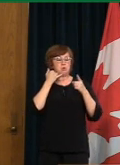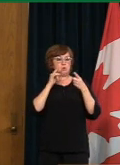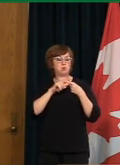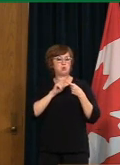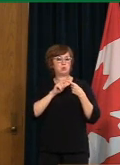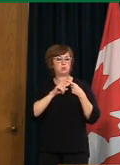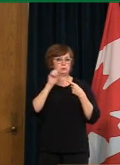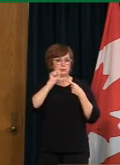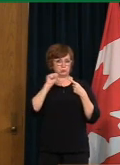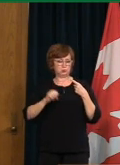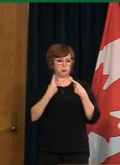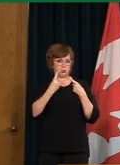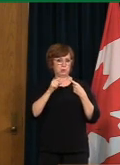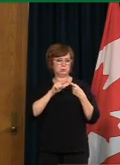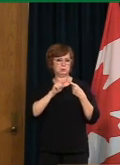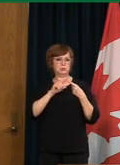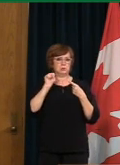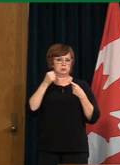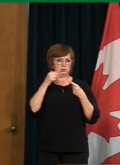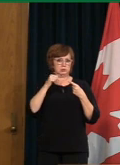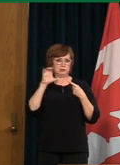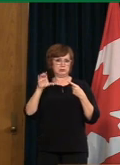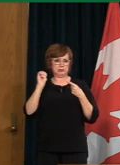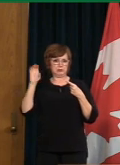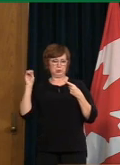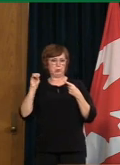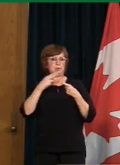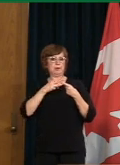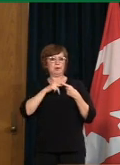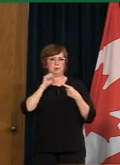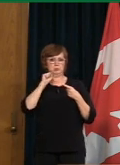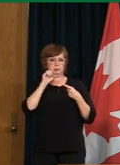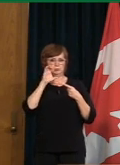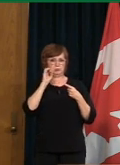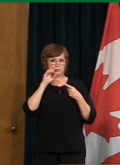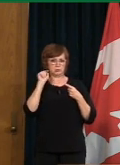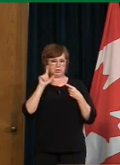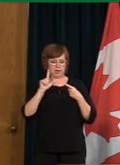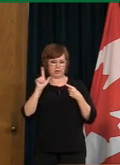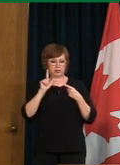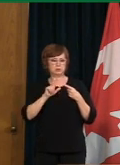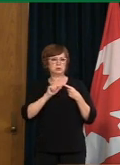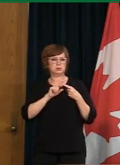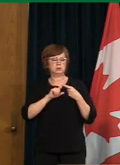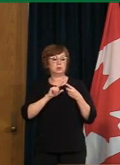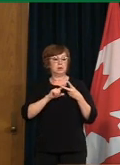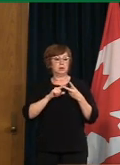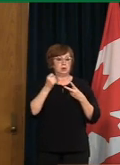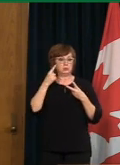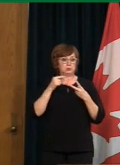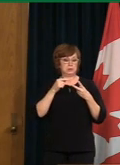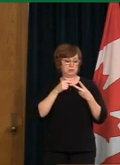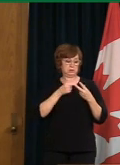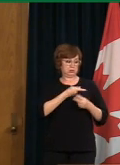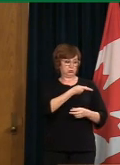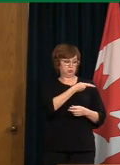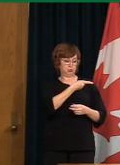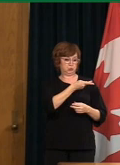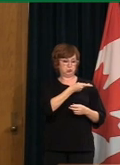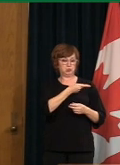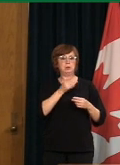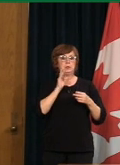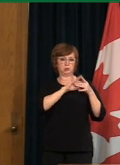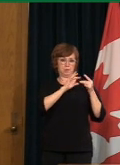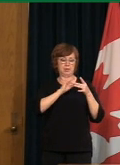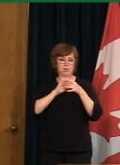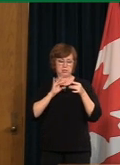line in Saskatoon is SHA CEO Scott Livingstone. Both the Premier and Dr. Shahab will have